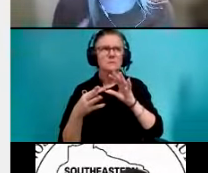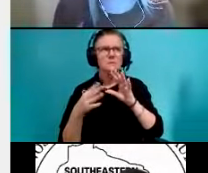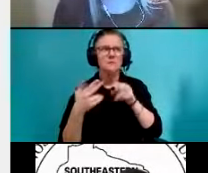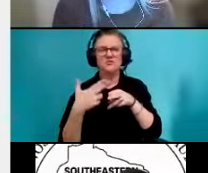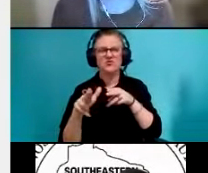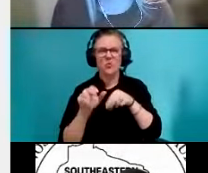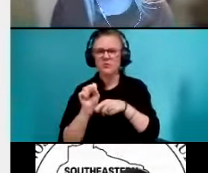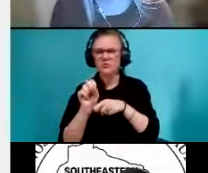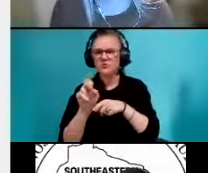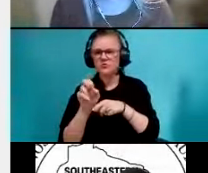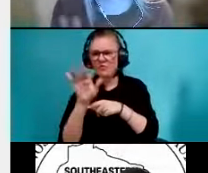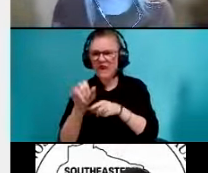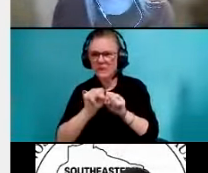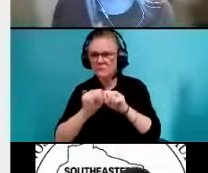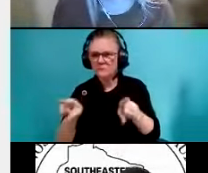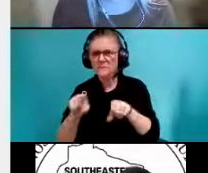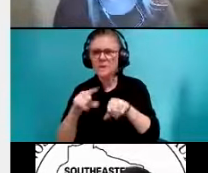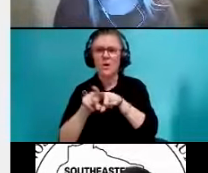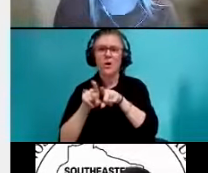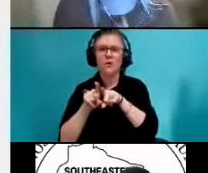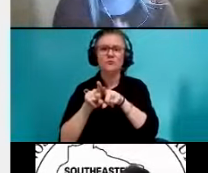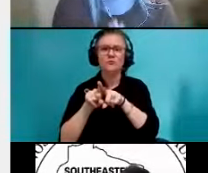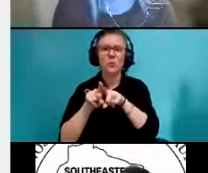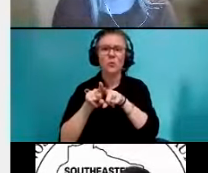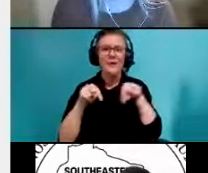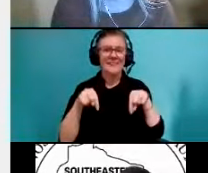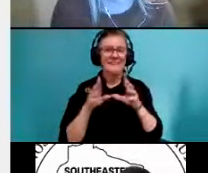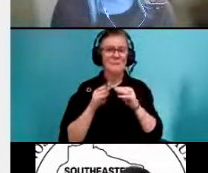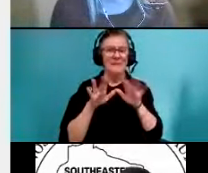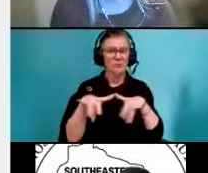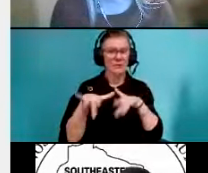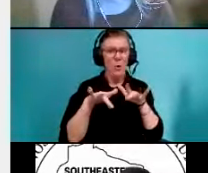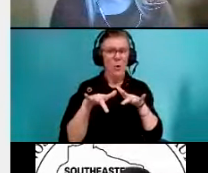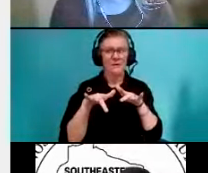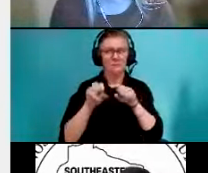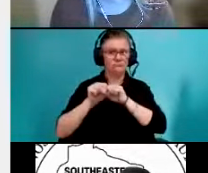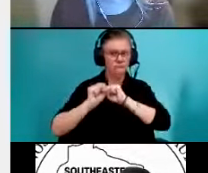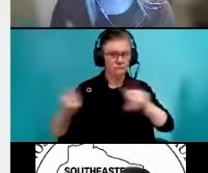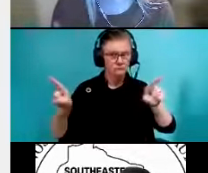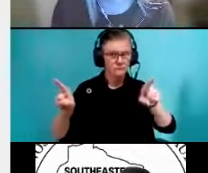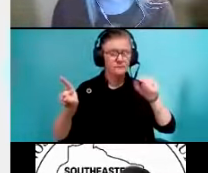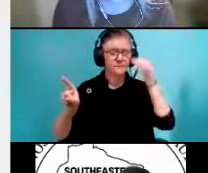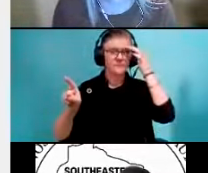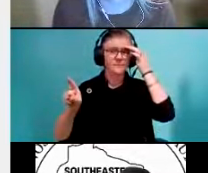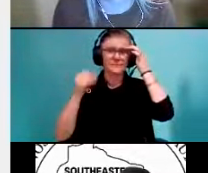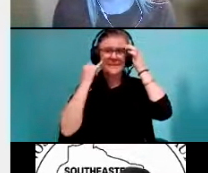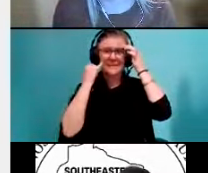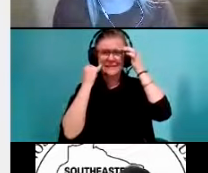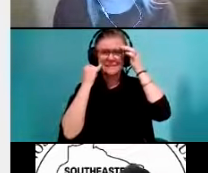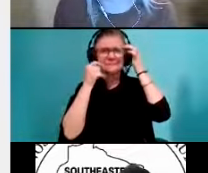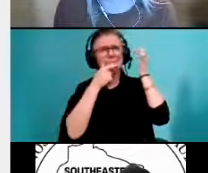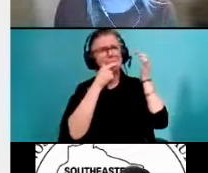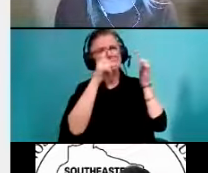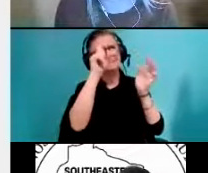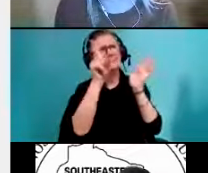short surveys, and then we'll also include like a recording of this meeting. And that way, if you do have things that you